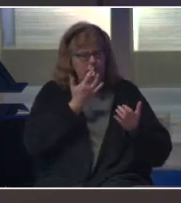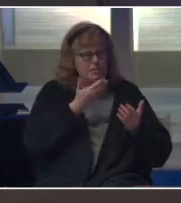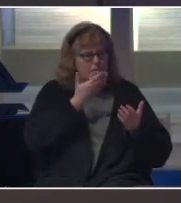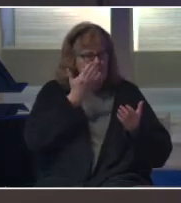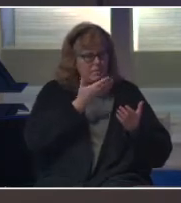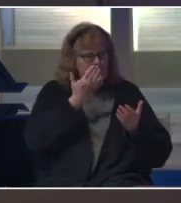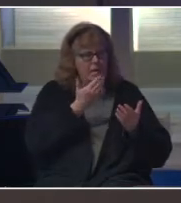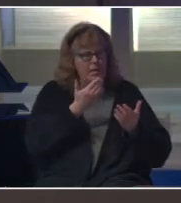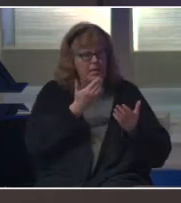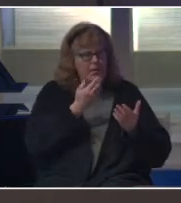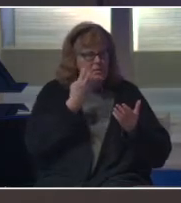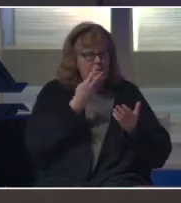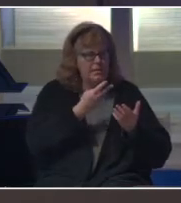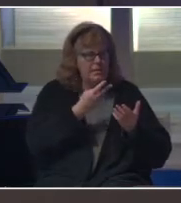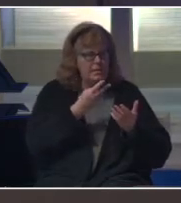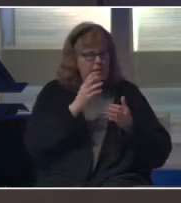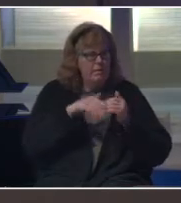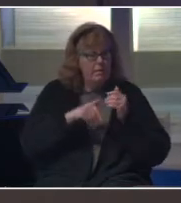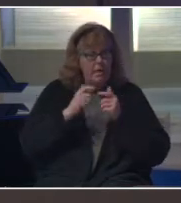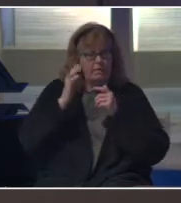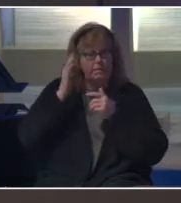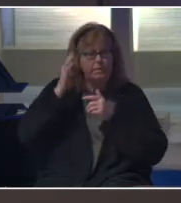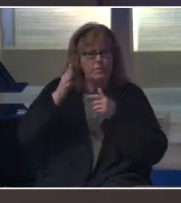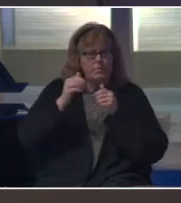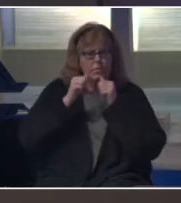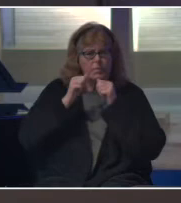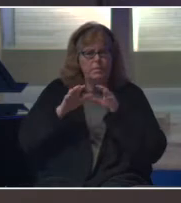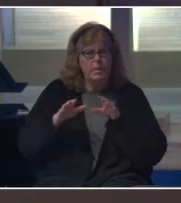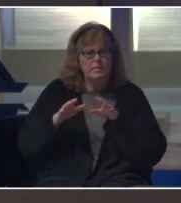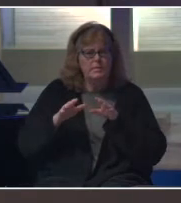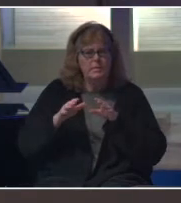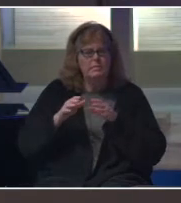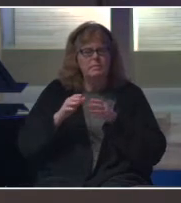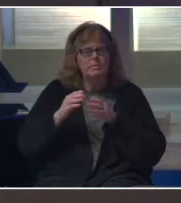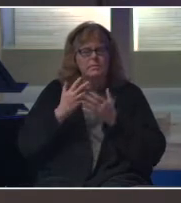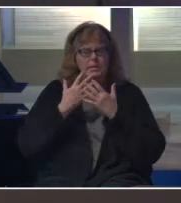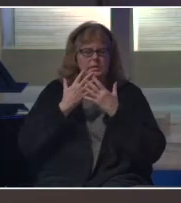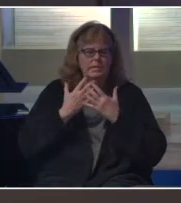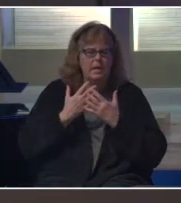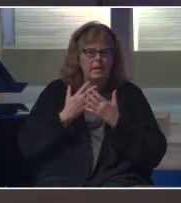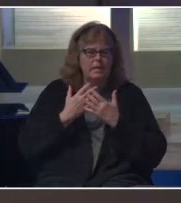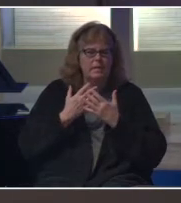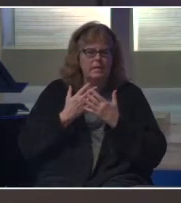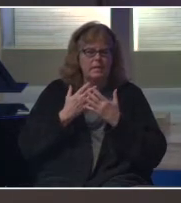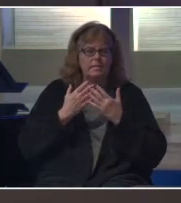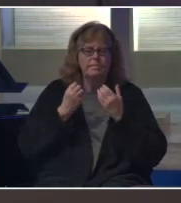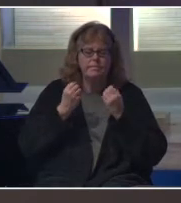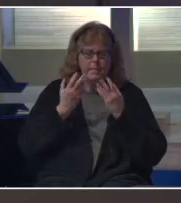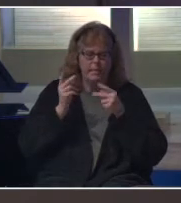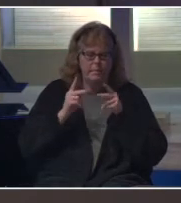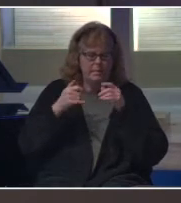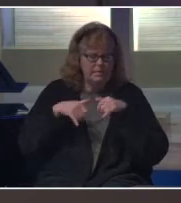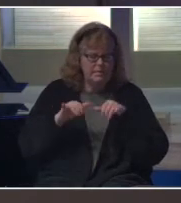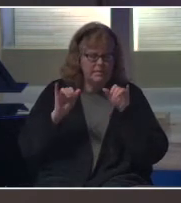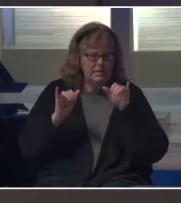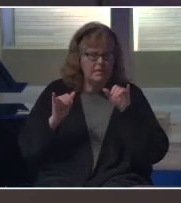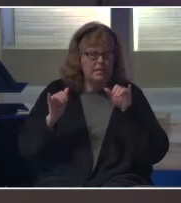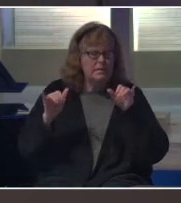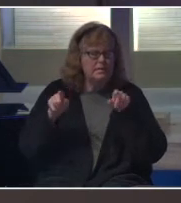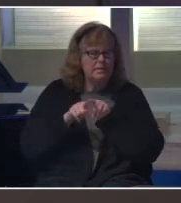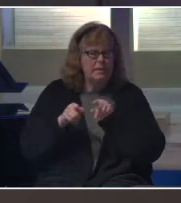smell over the greater blessings in the future. And sadly, many still do that